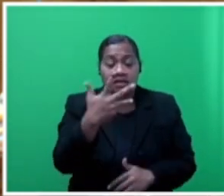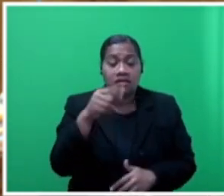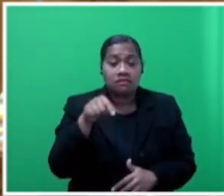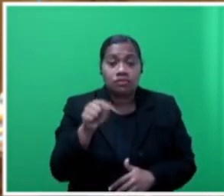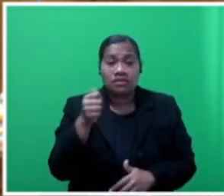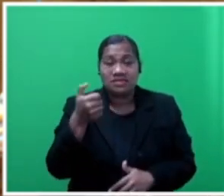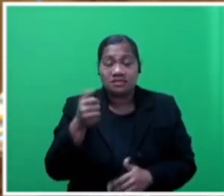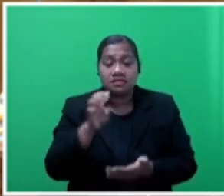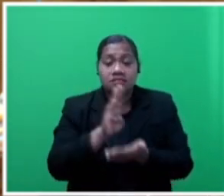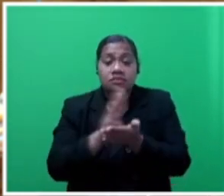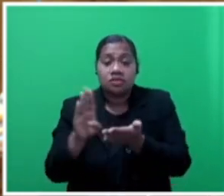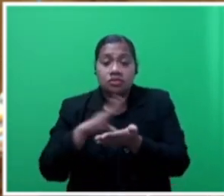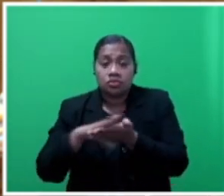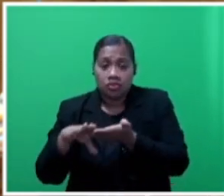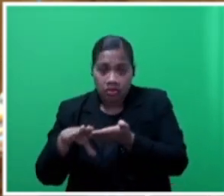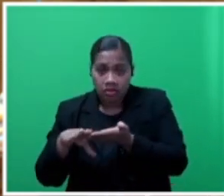billion.